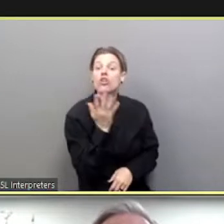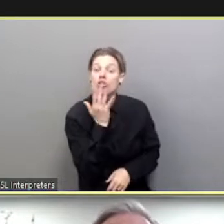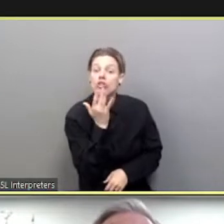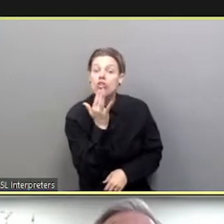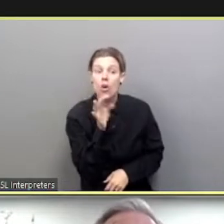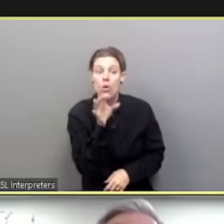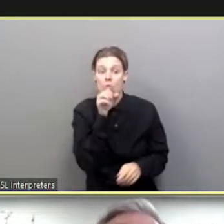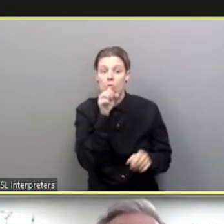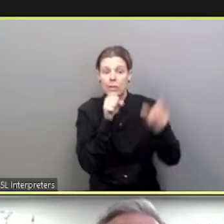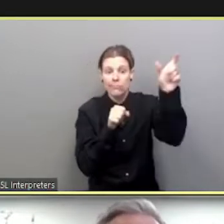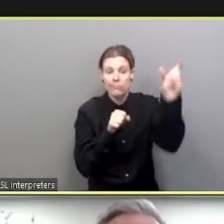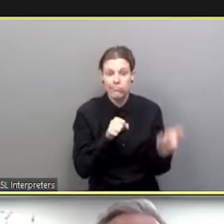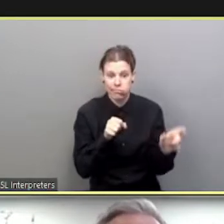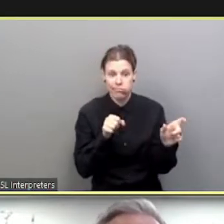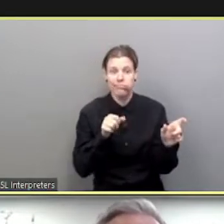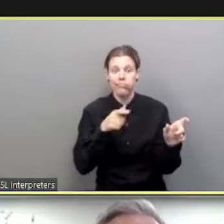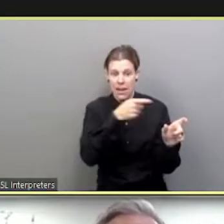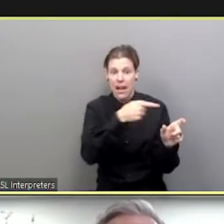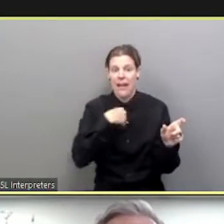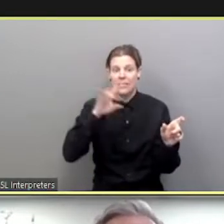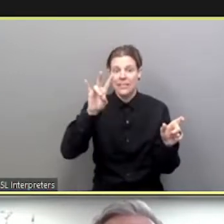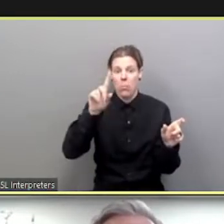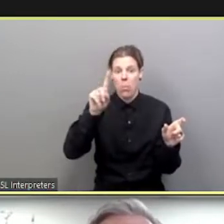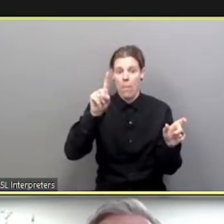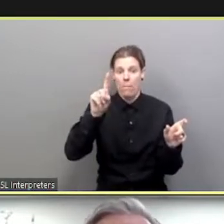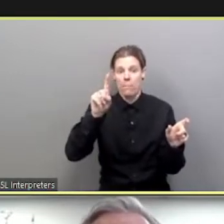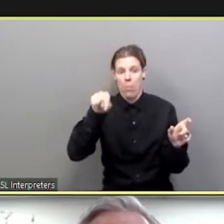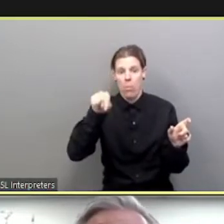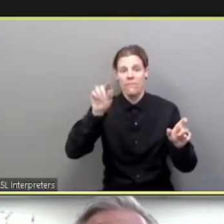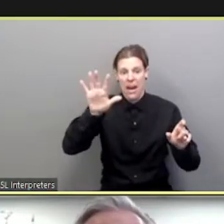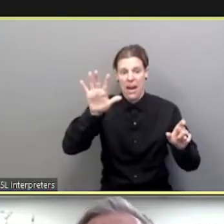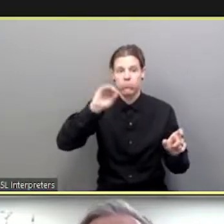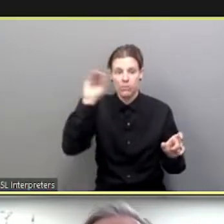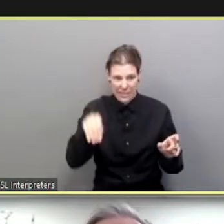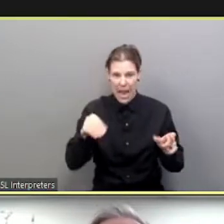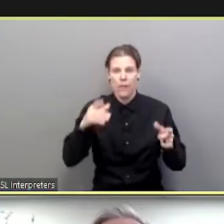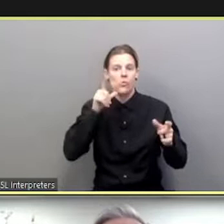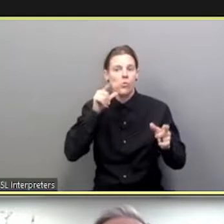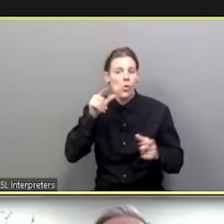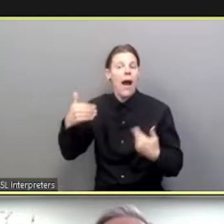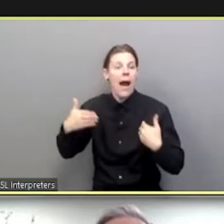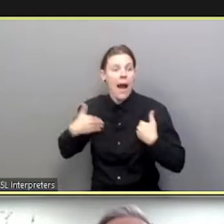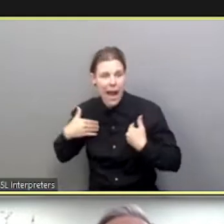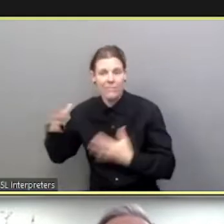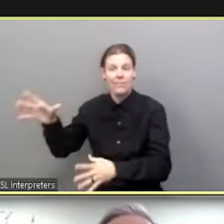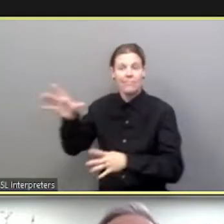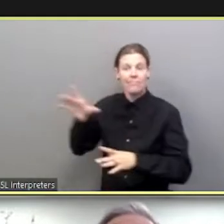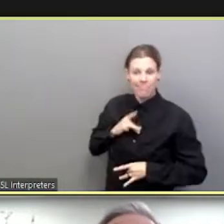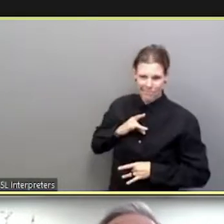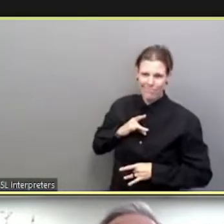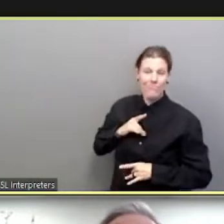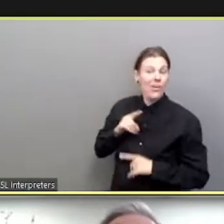of infections that are in unvaccinated people, the 76.9% of